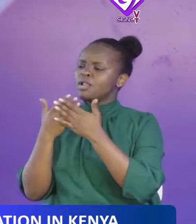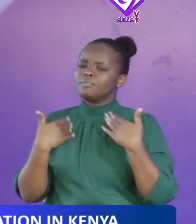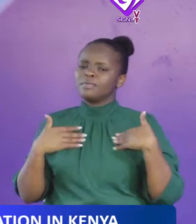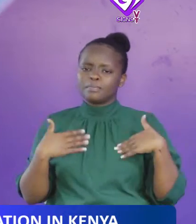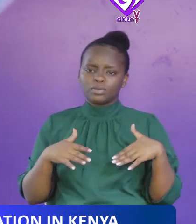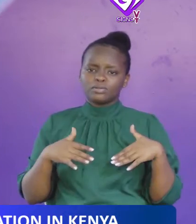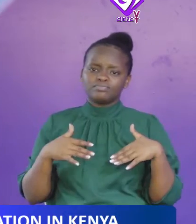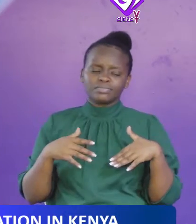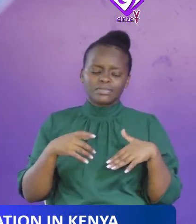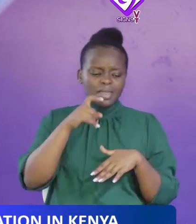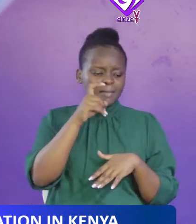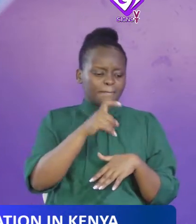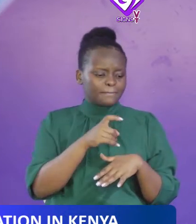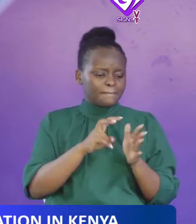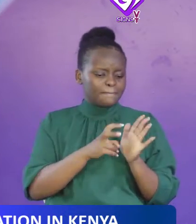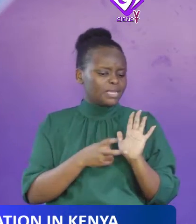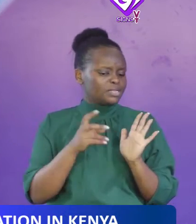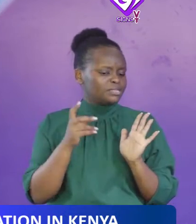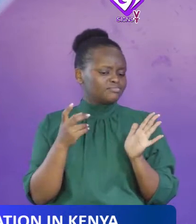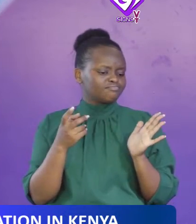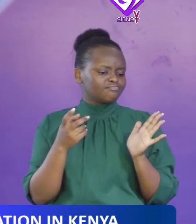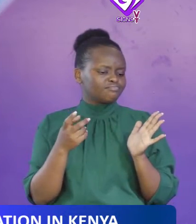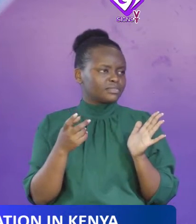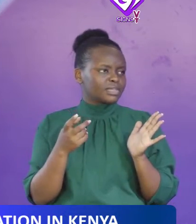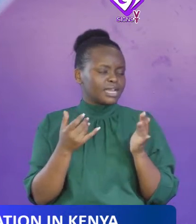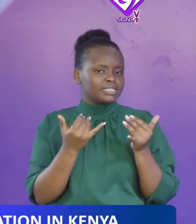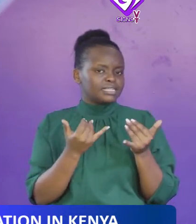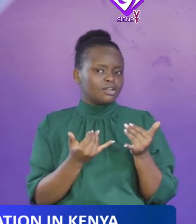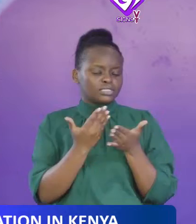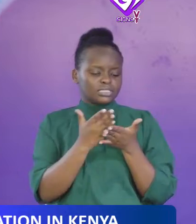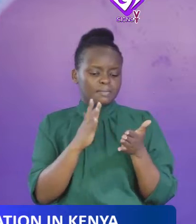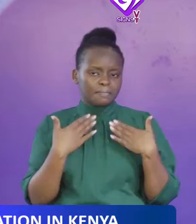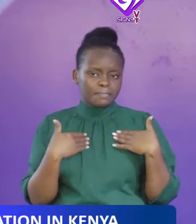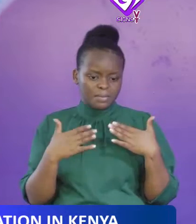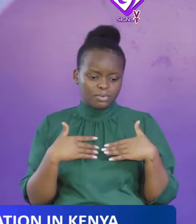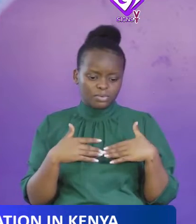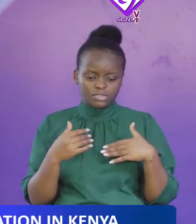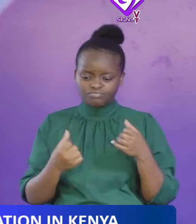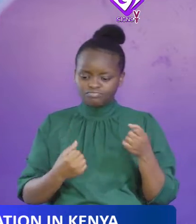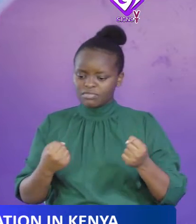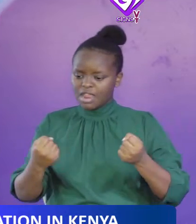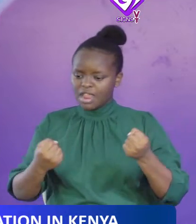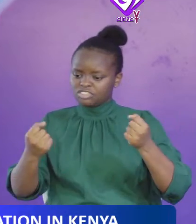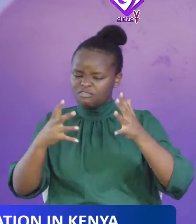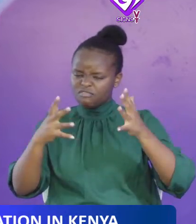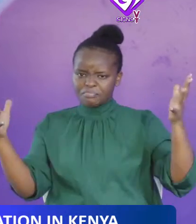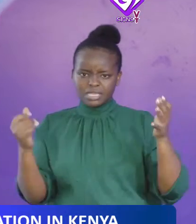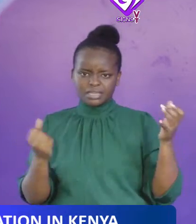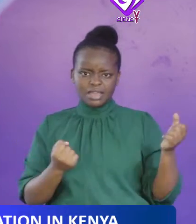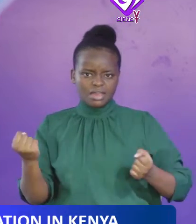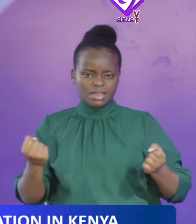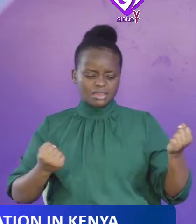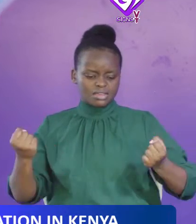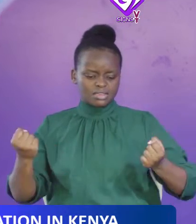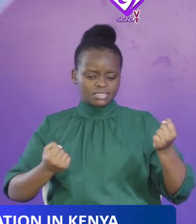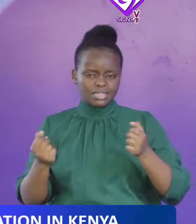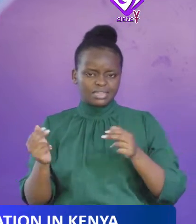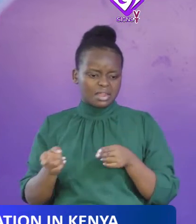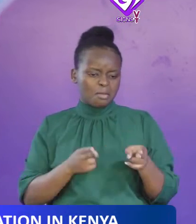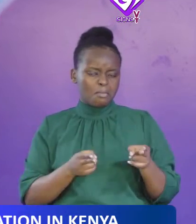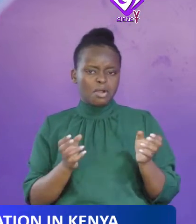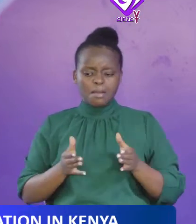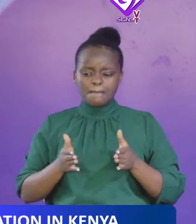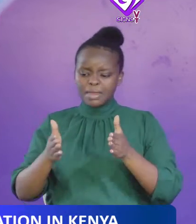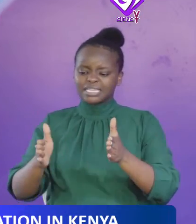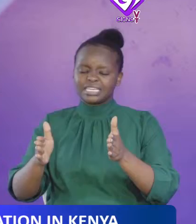not necessarily mean now, because some of people drive big machines, and the kawaida parking that they have is